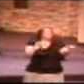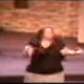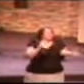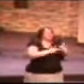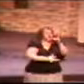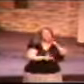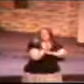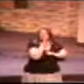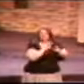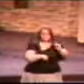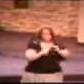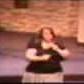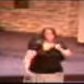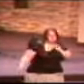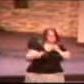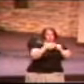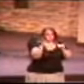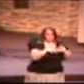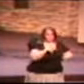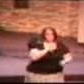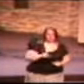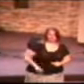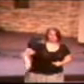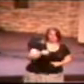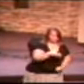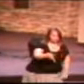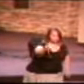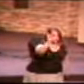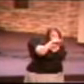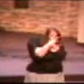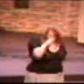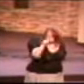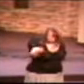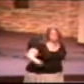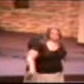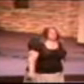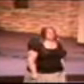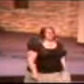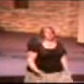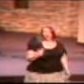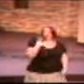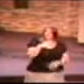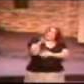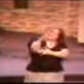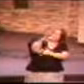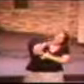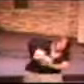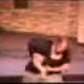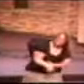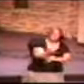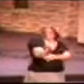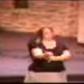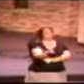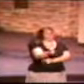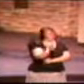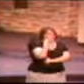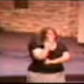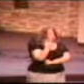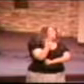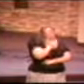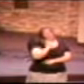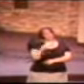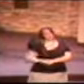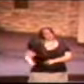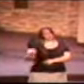talks about more than the kingdom of God and we must understand what the